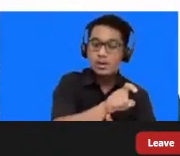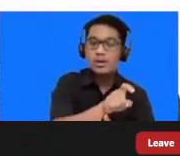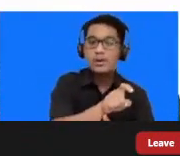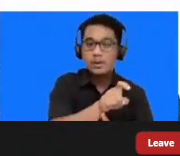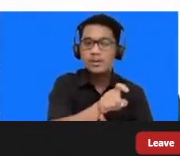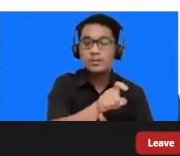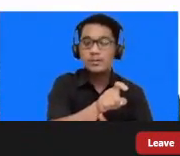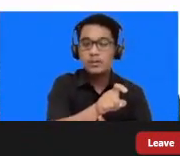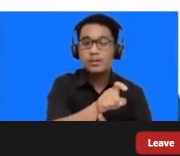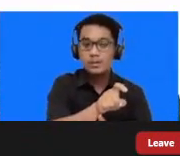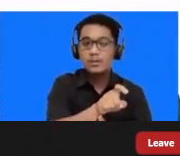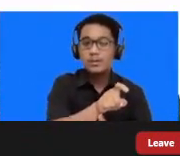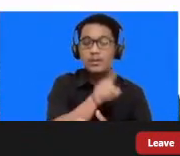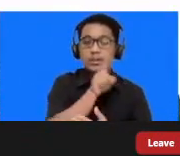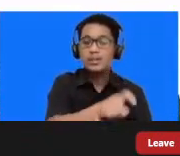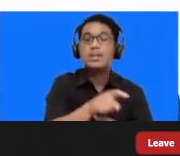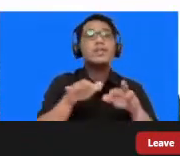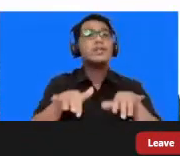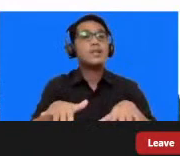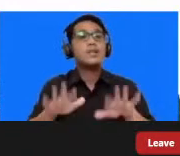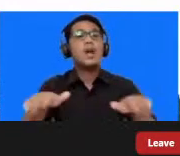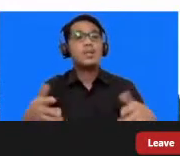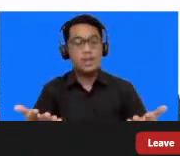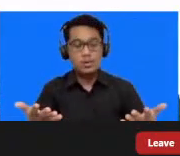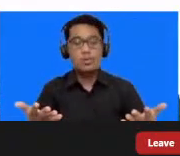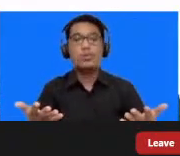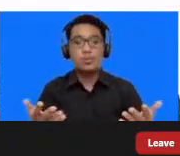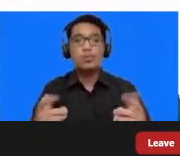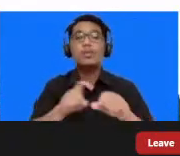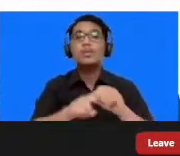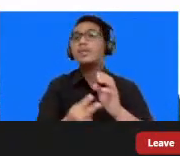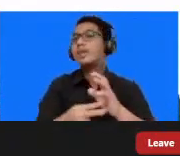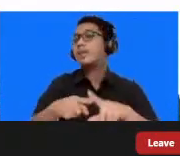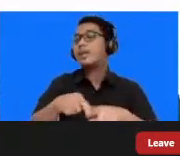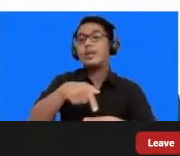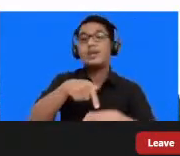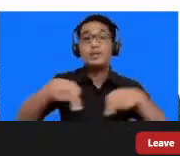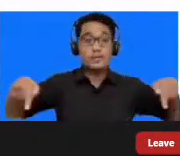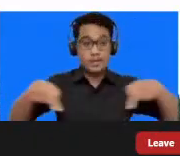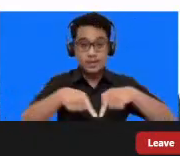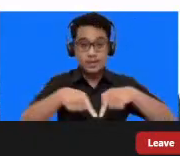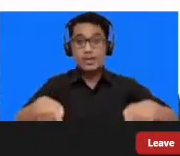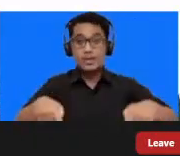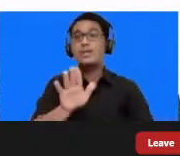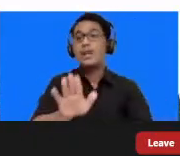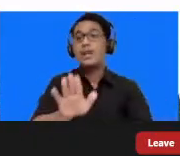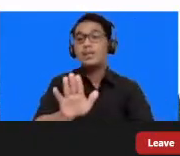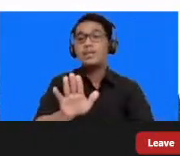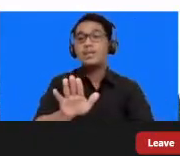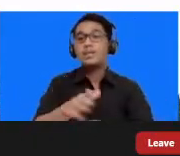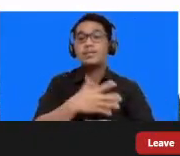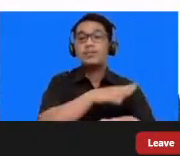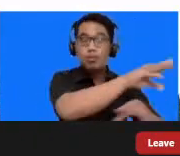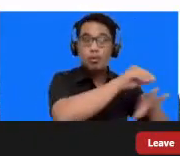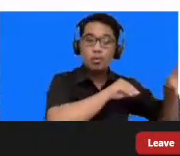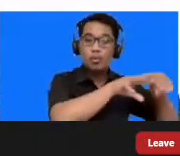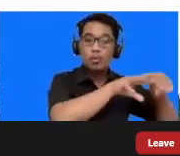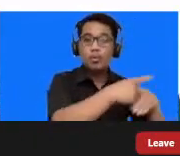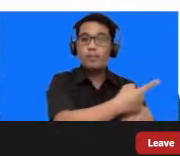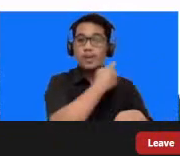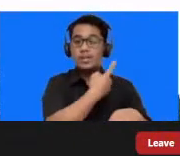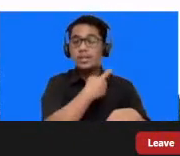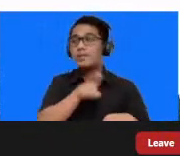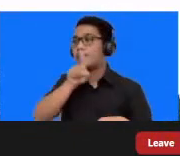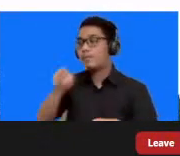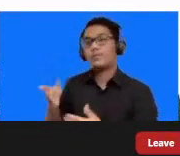panel so that we can capture your remarks and to be responded by the panelists as well. Okay. First, allow me to introduce Mr.